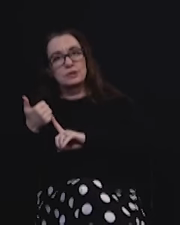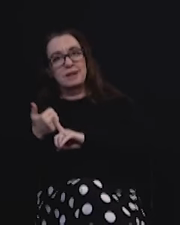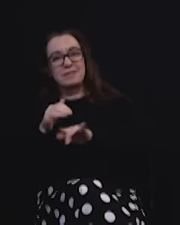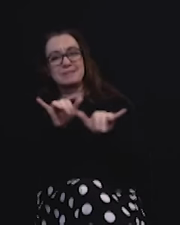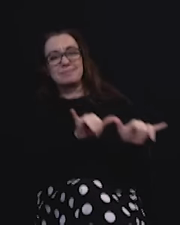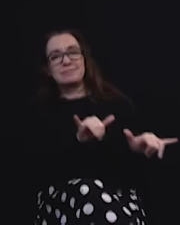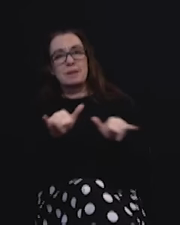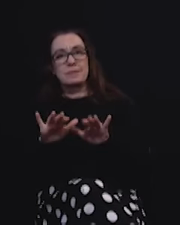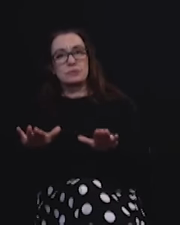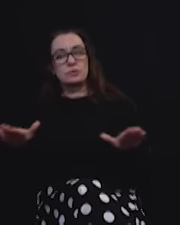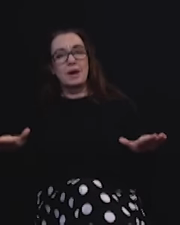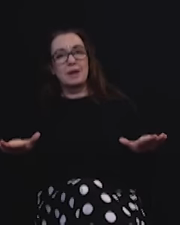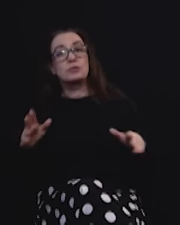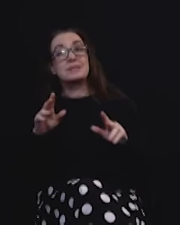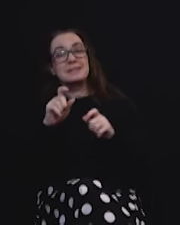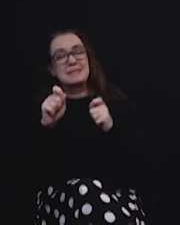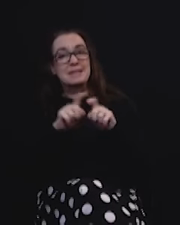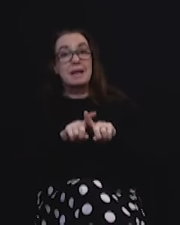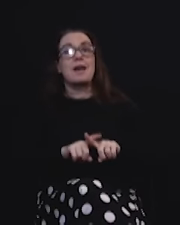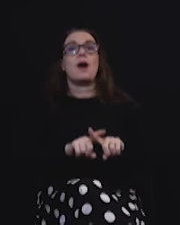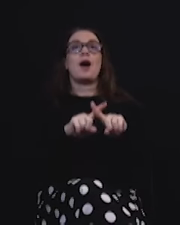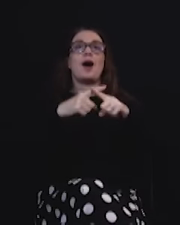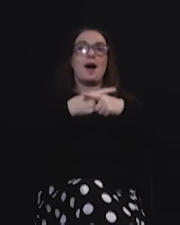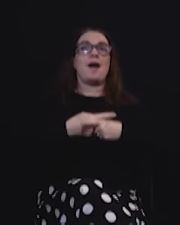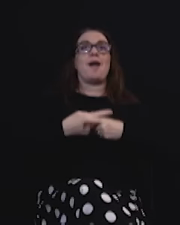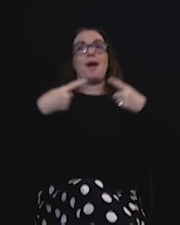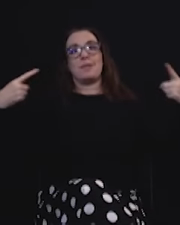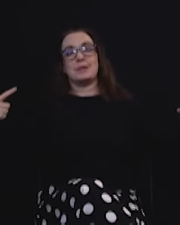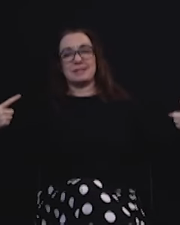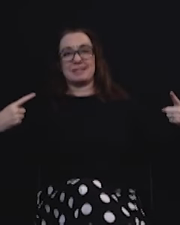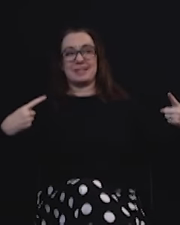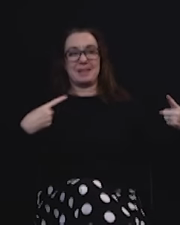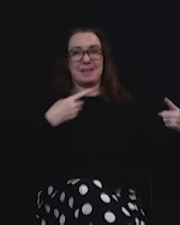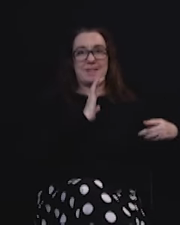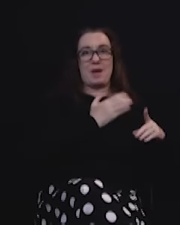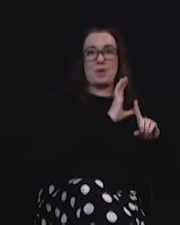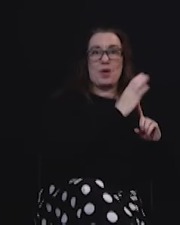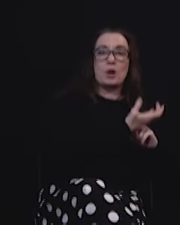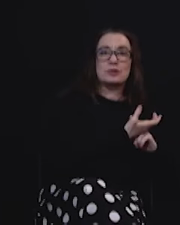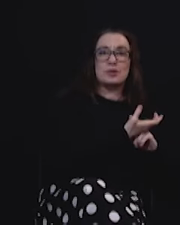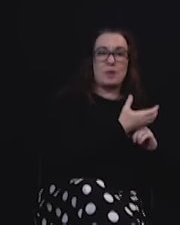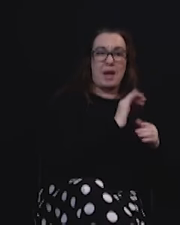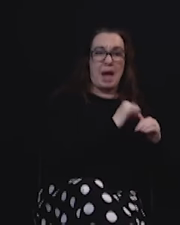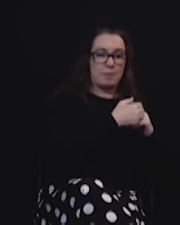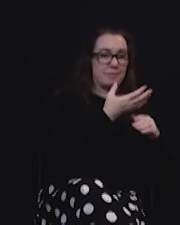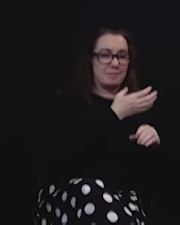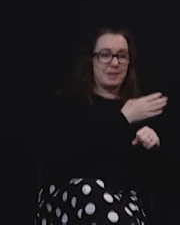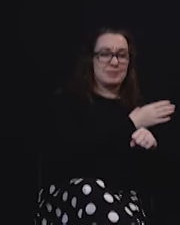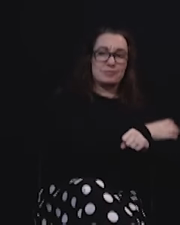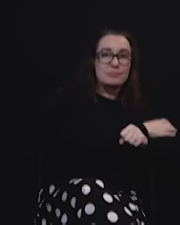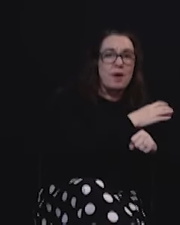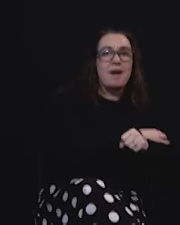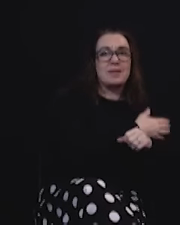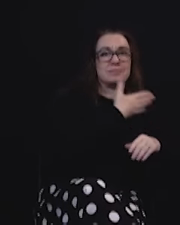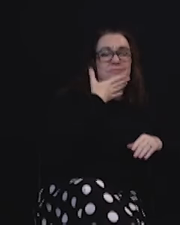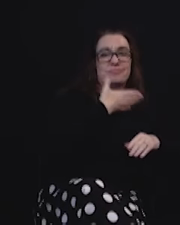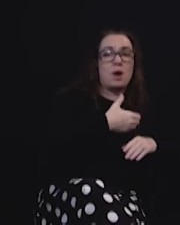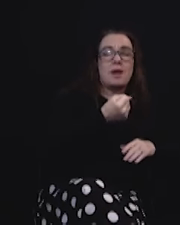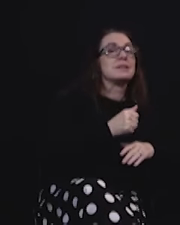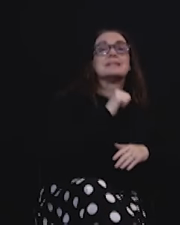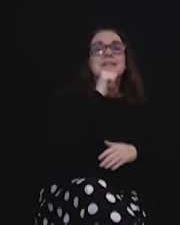child. It's the exact opposite of what our culture will tell you makes you great, makes you strong. That doesn't mean